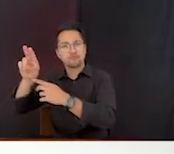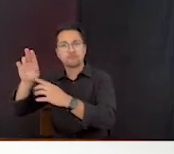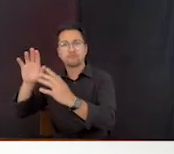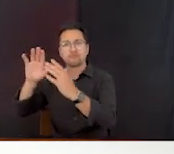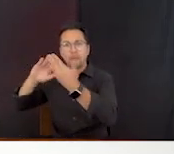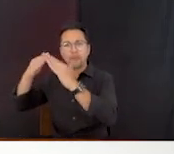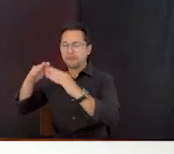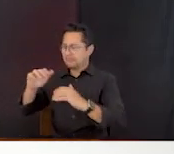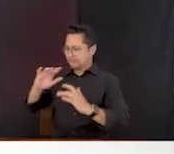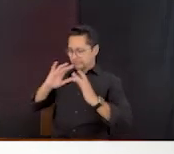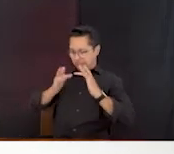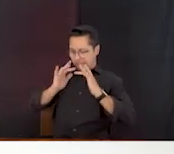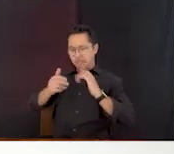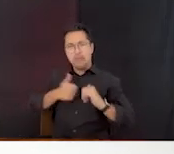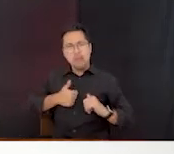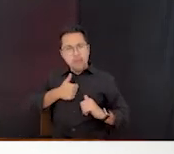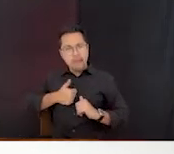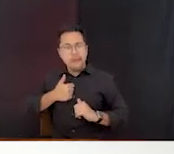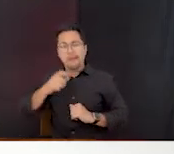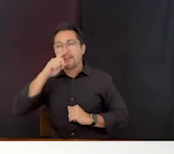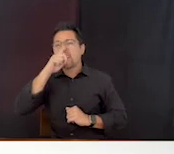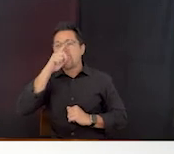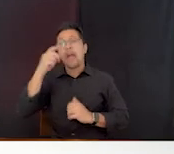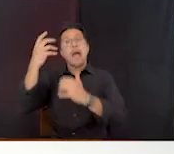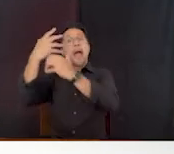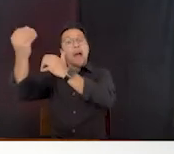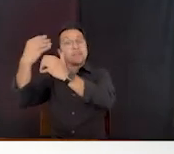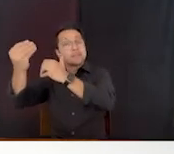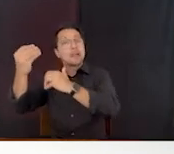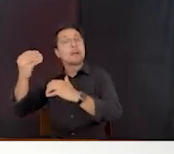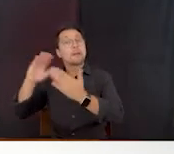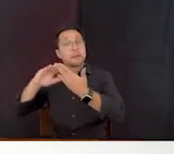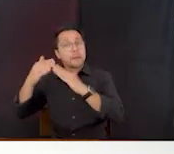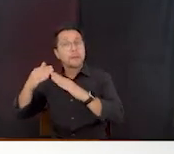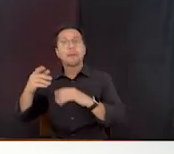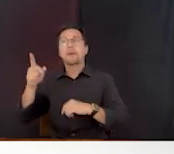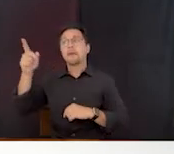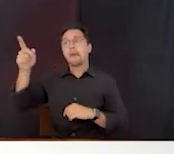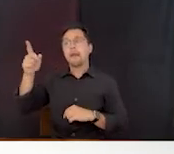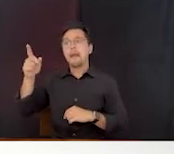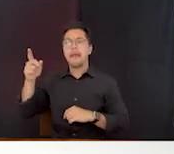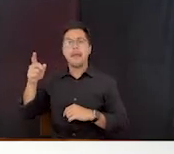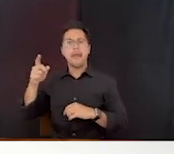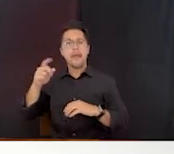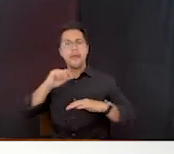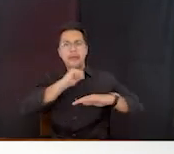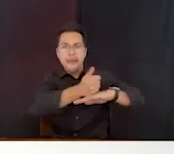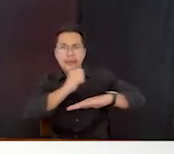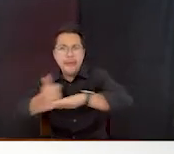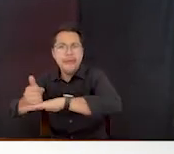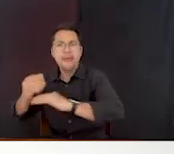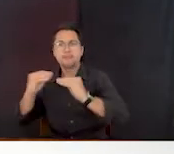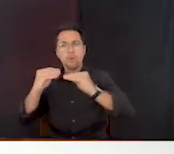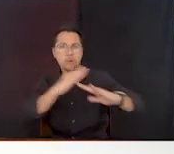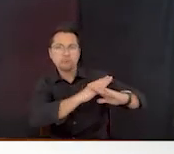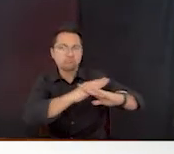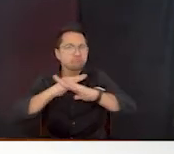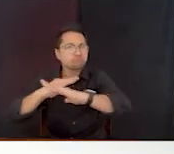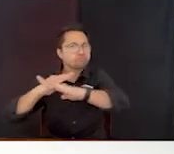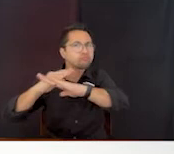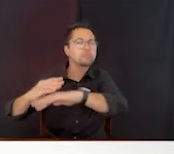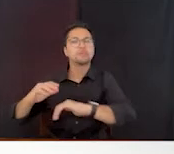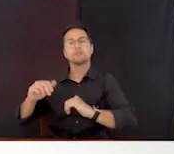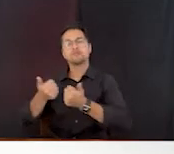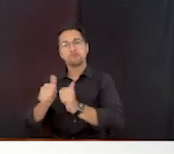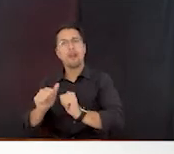fuzzy. Outside the FSU community and taking more steps and measures to mitigate the risk that